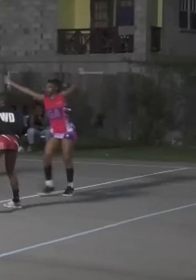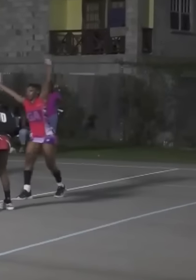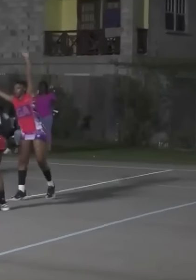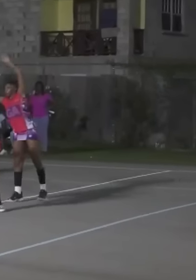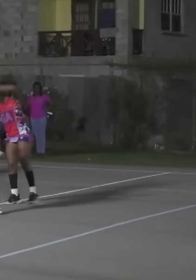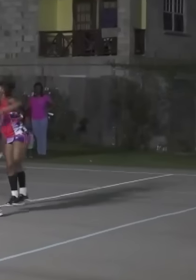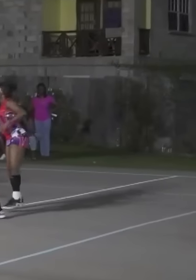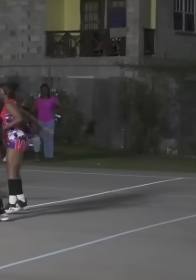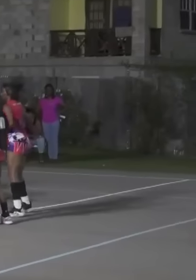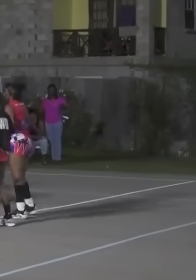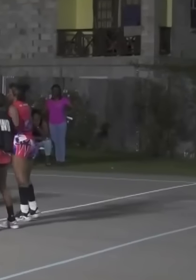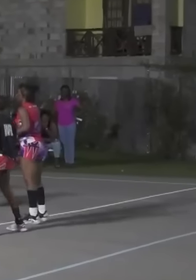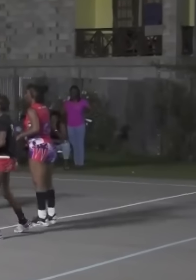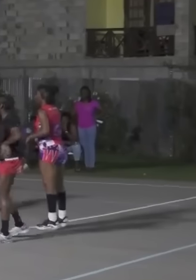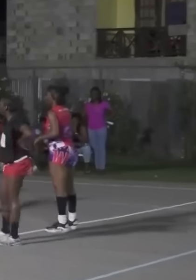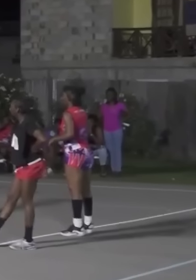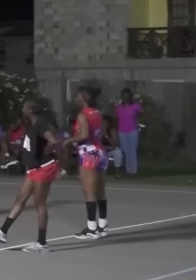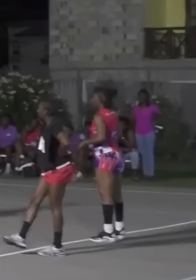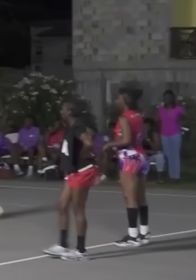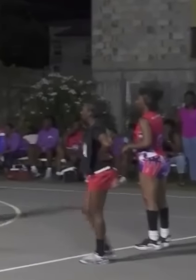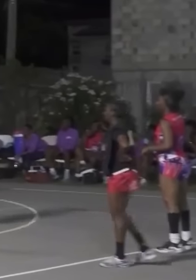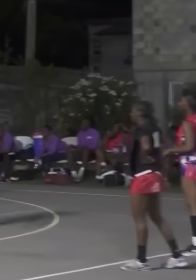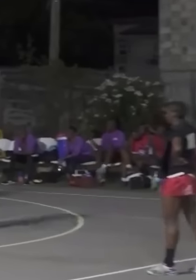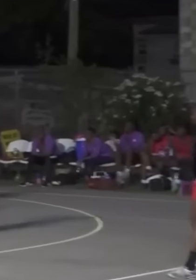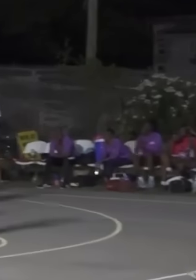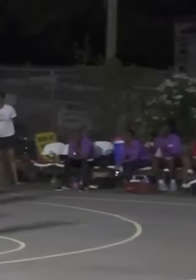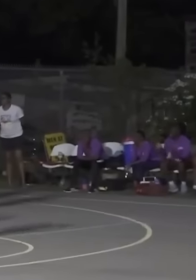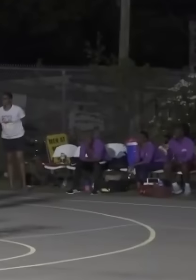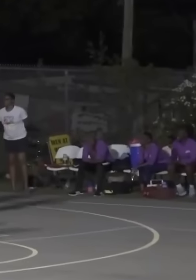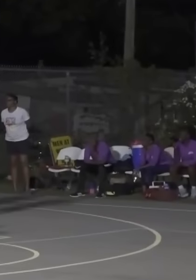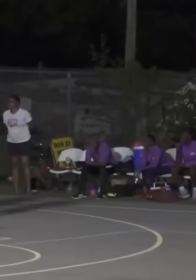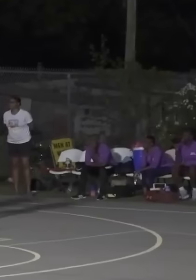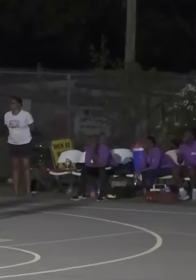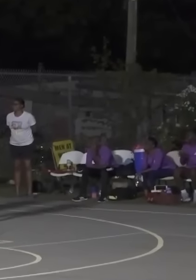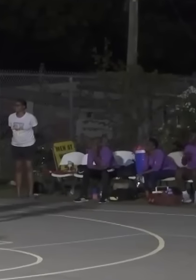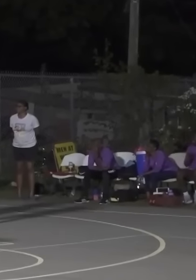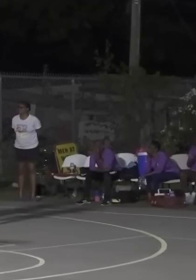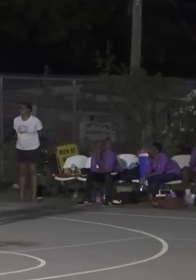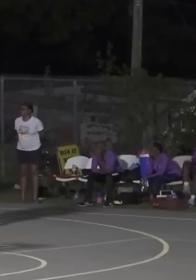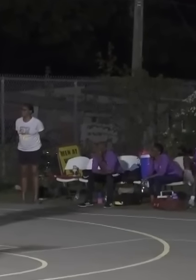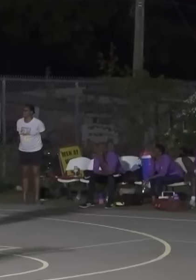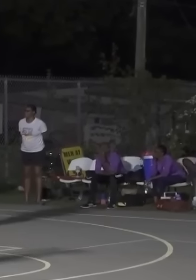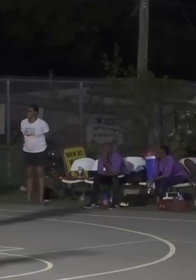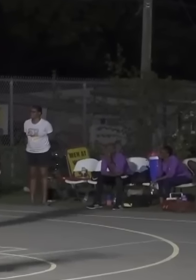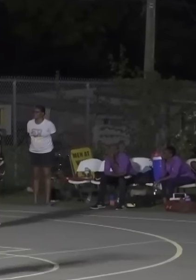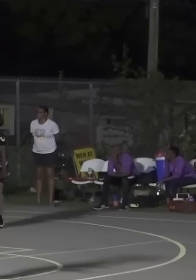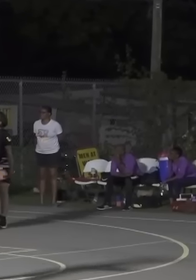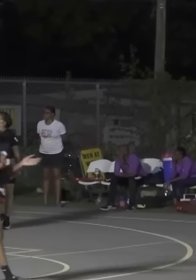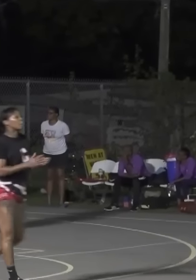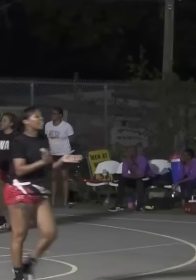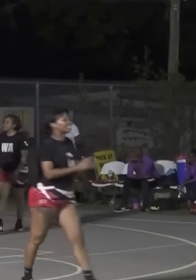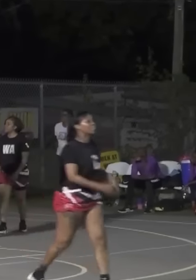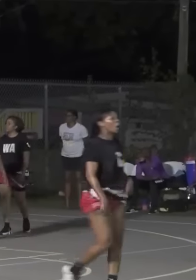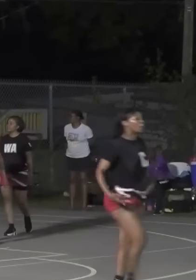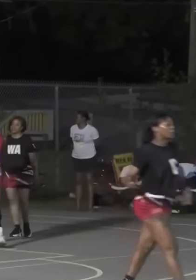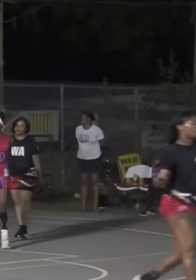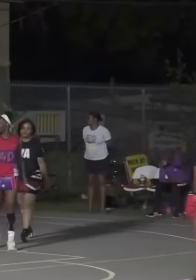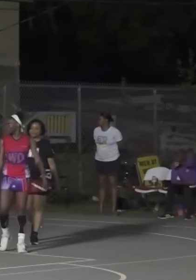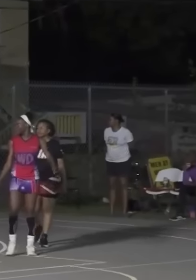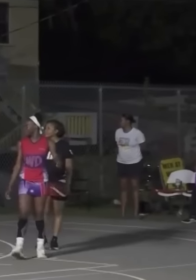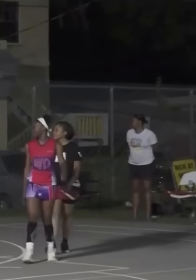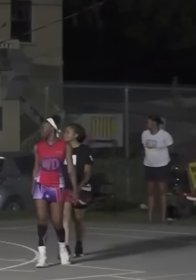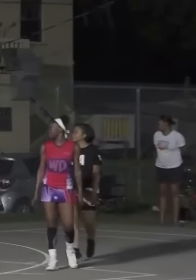right through to the final whistle. The St. Barnabas defense not making it easy. Agard had to catch her breath before converting here, but Villa would